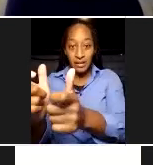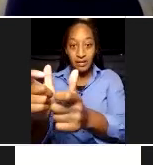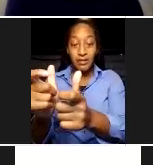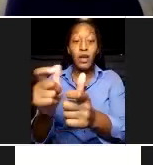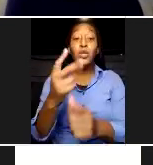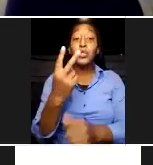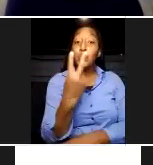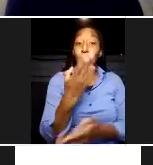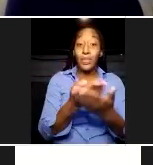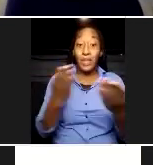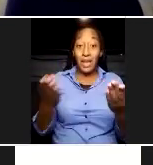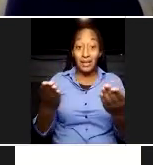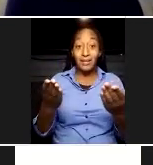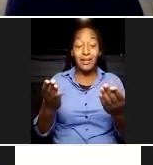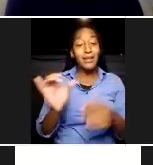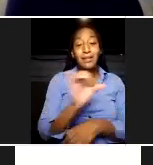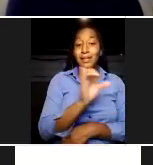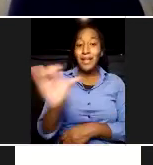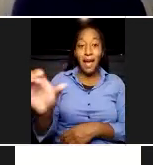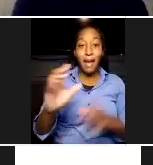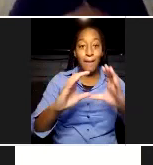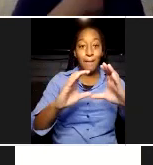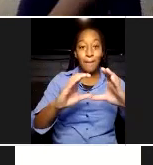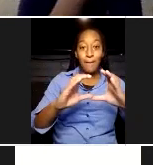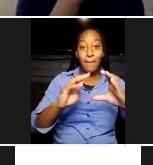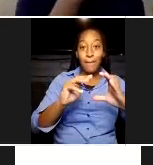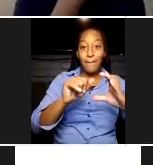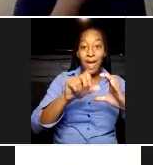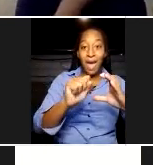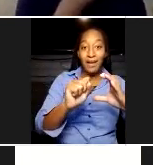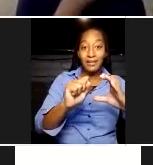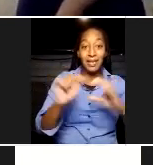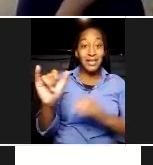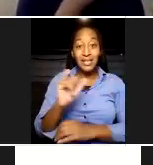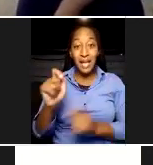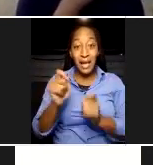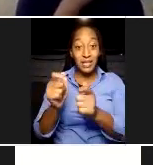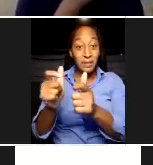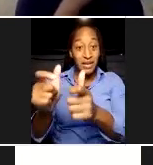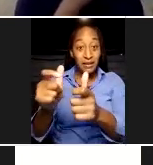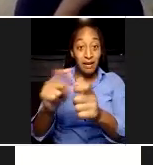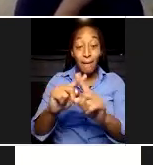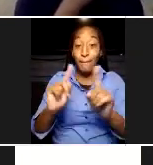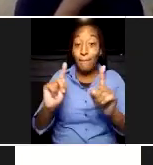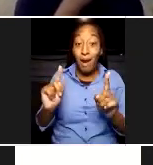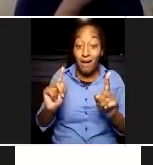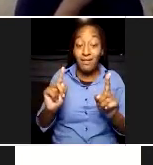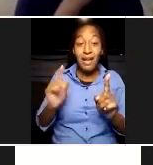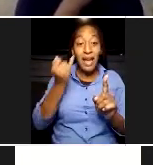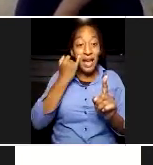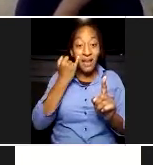same speed, but if they move in opposite directions, they have different